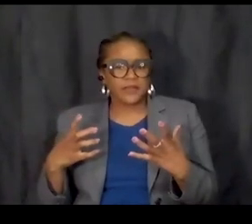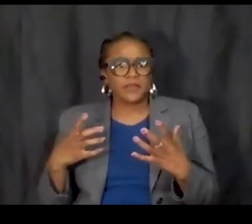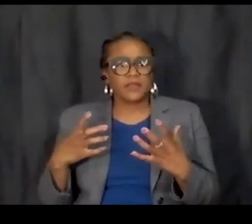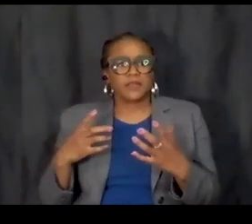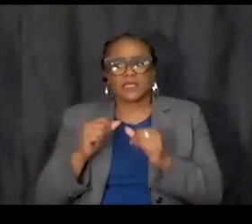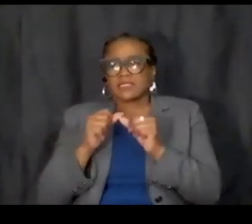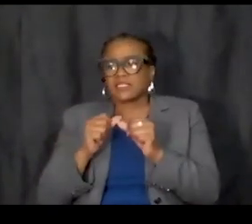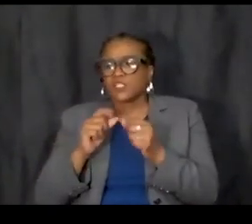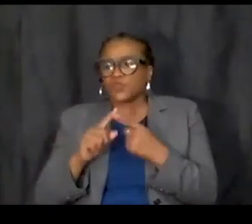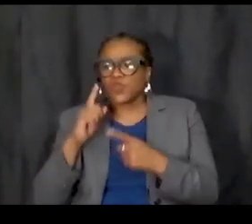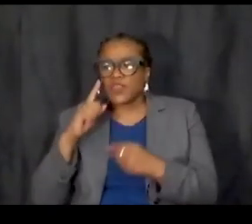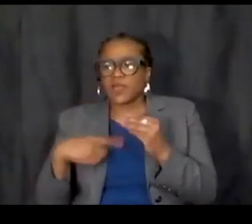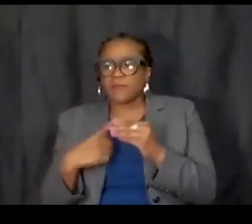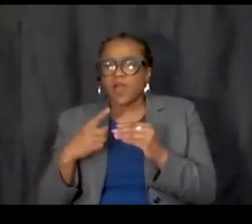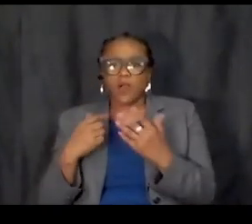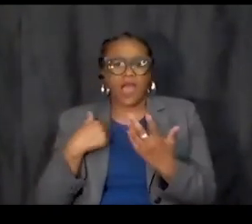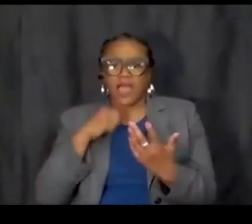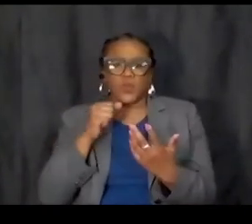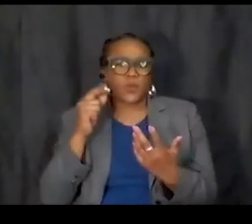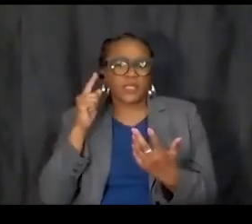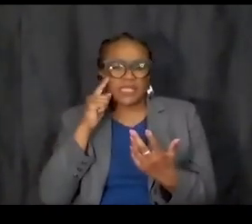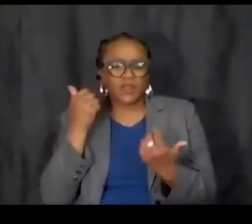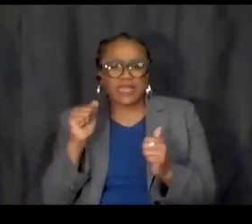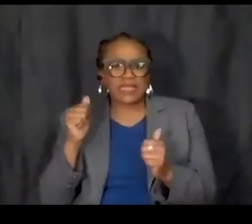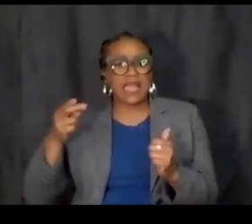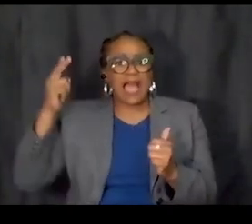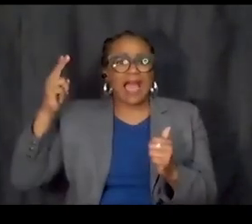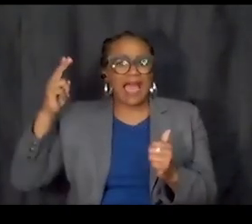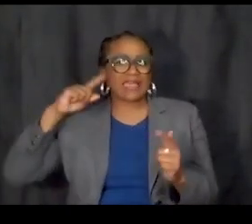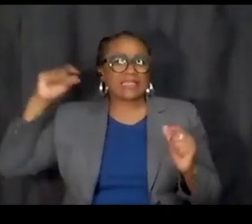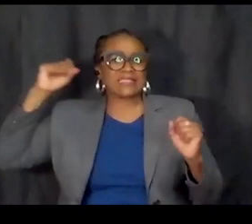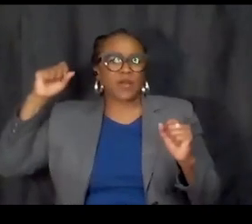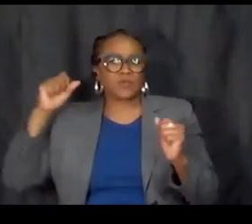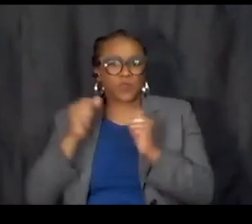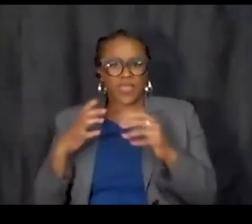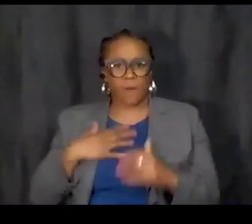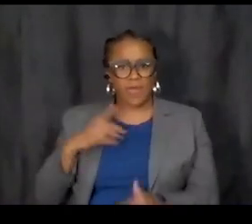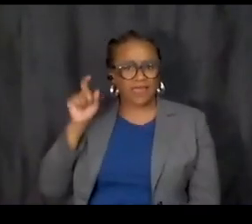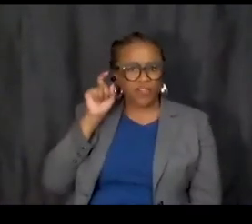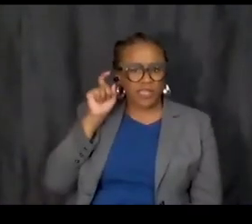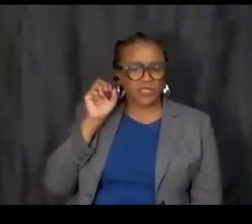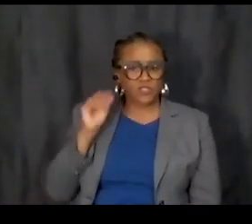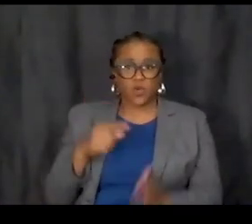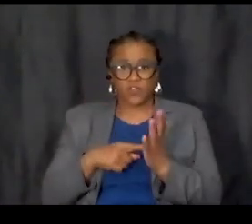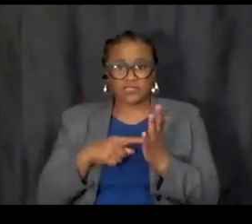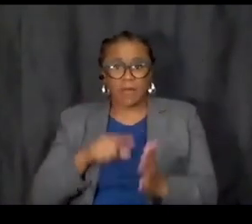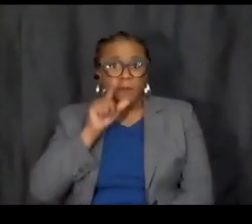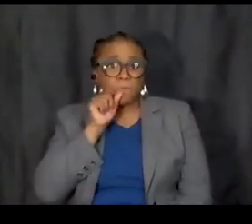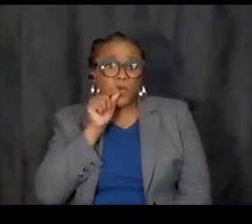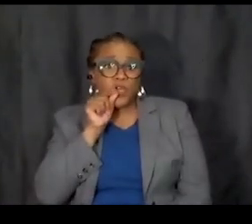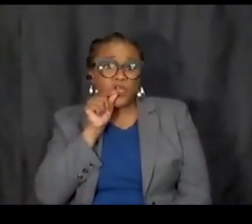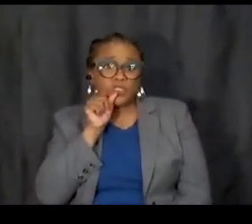any high-pitched sounds about urinates and stuff. And so, for example, bird song was not part of my world at all